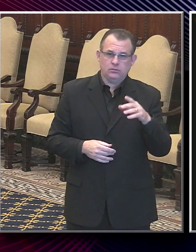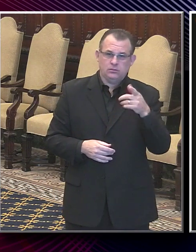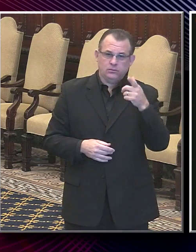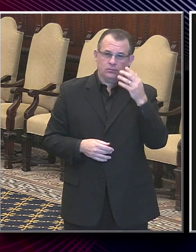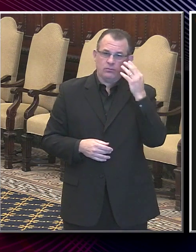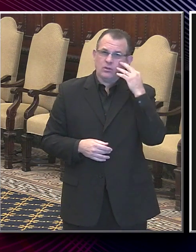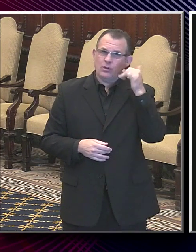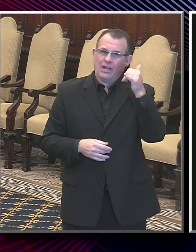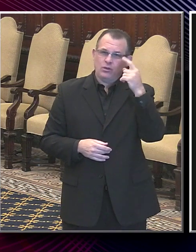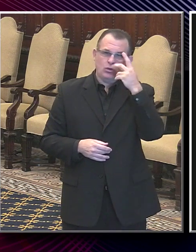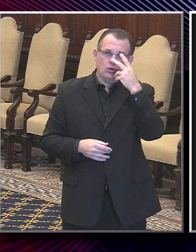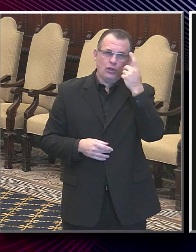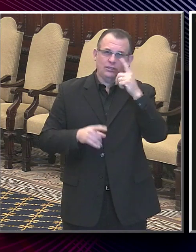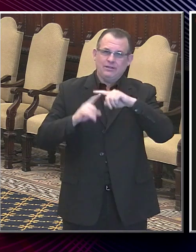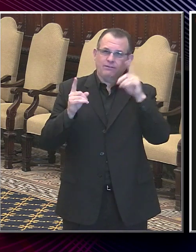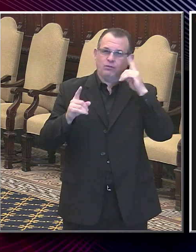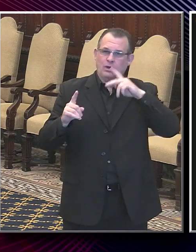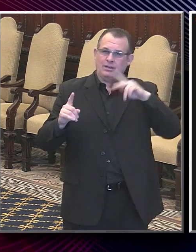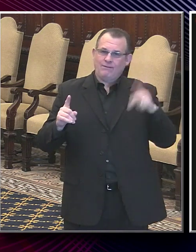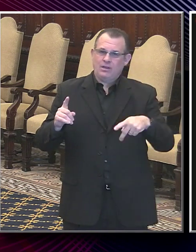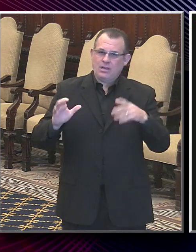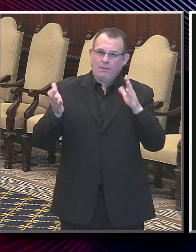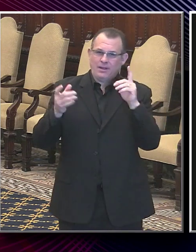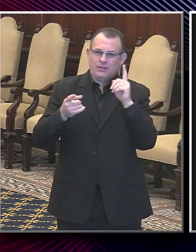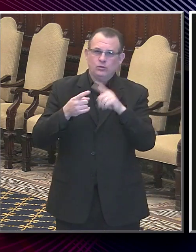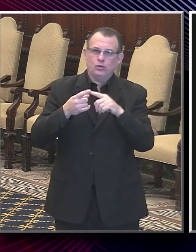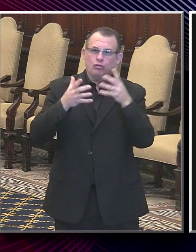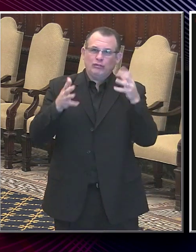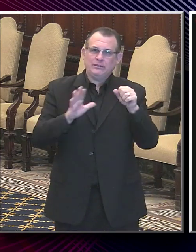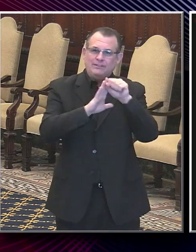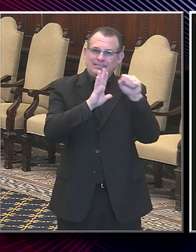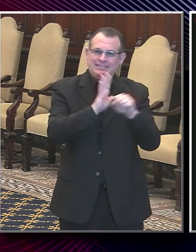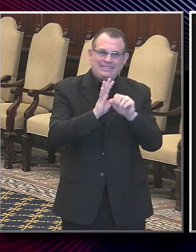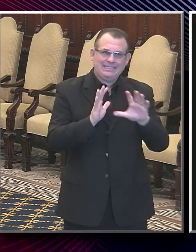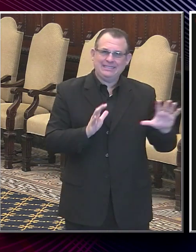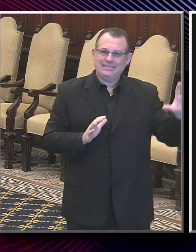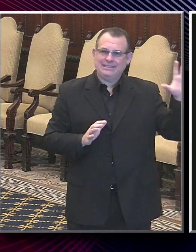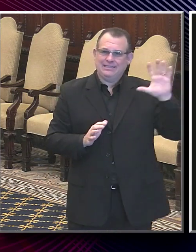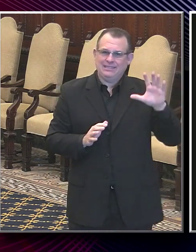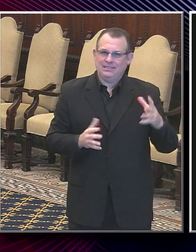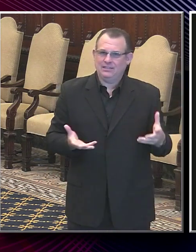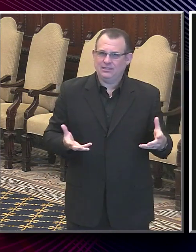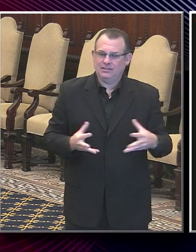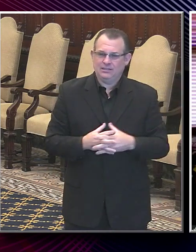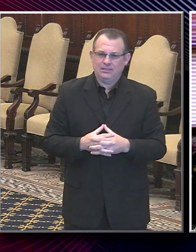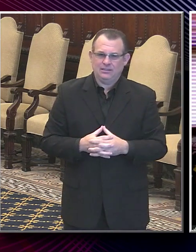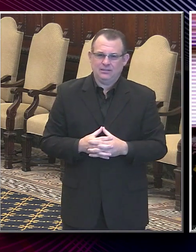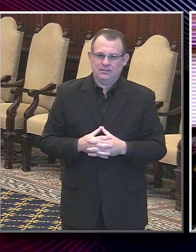Philadelphia than it has in the state's other counties that have already gone to yellow?